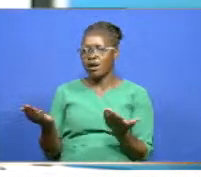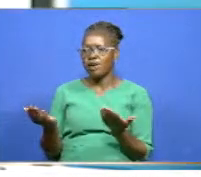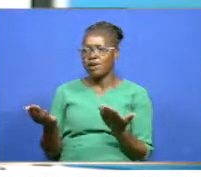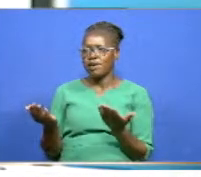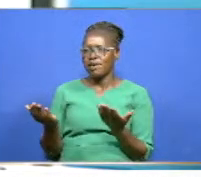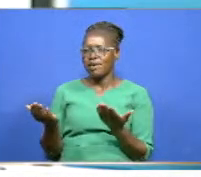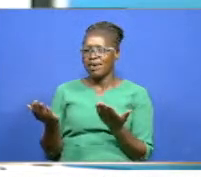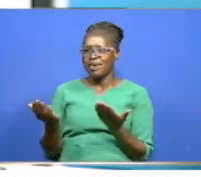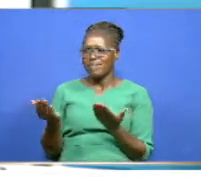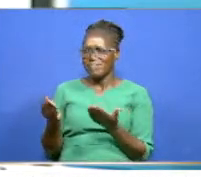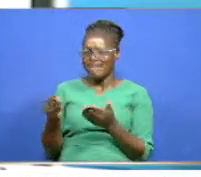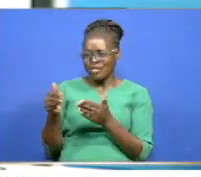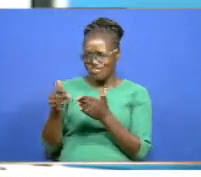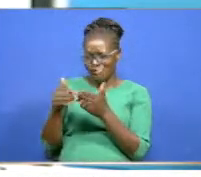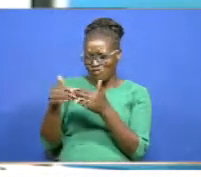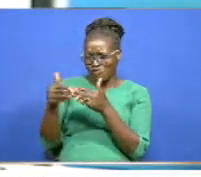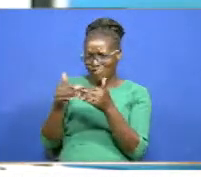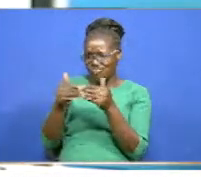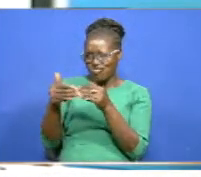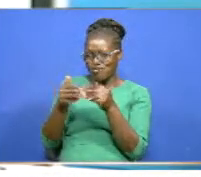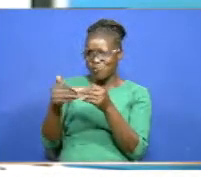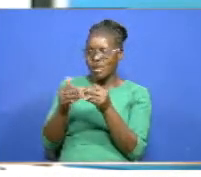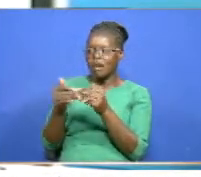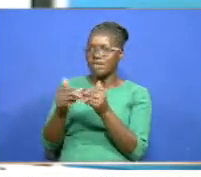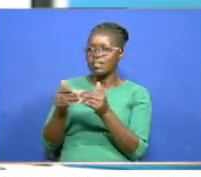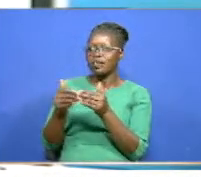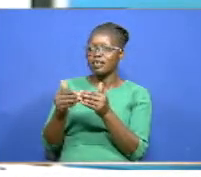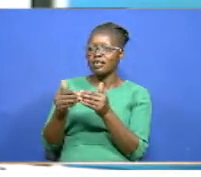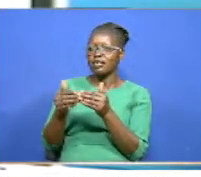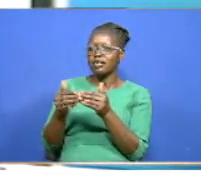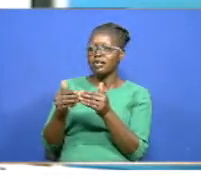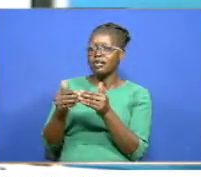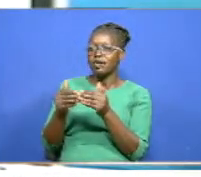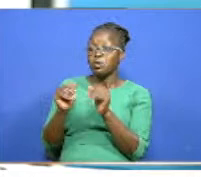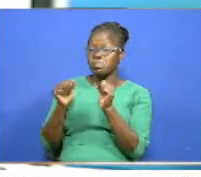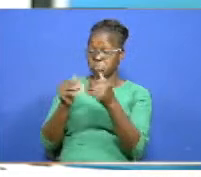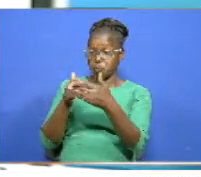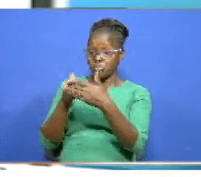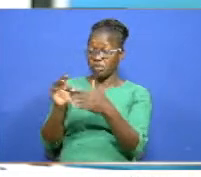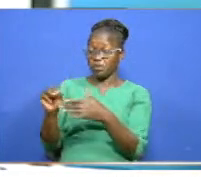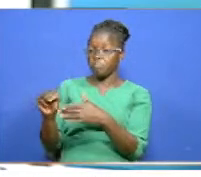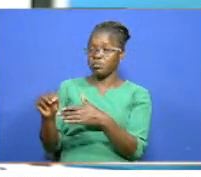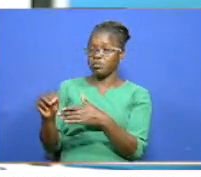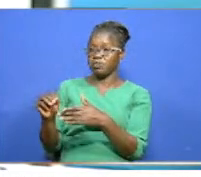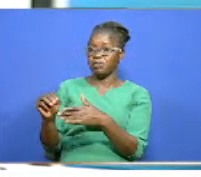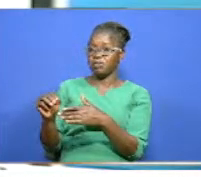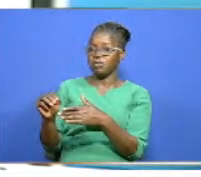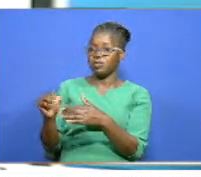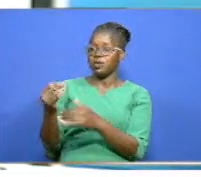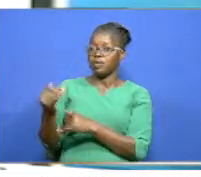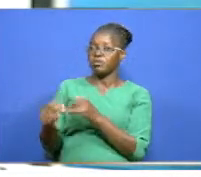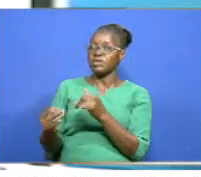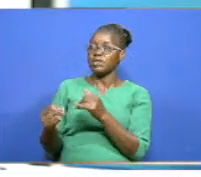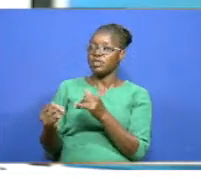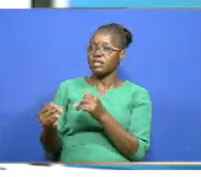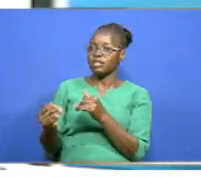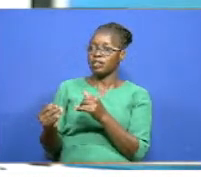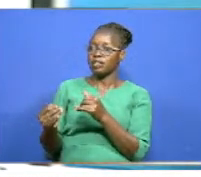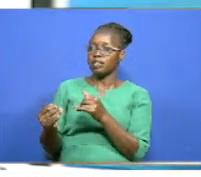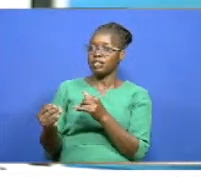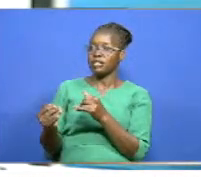thin line, because you may give these people blackout and end up